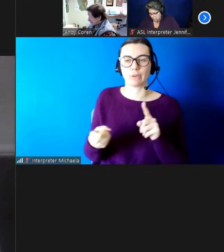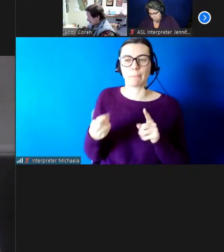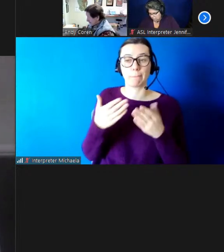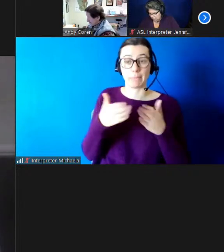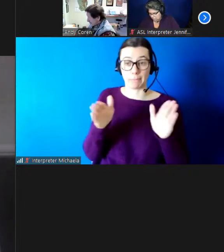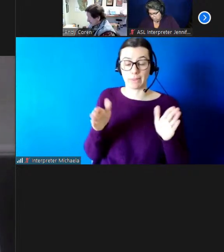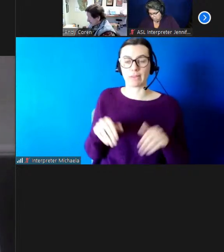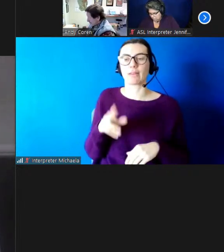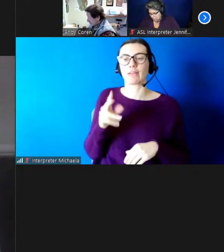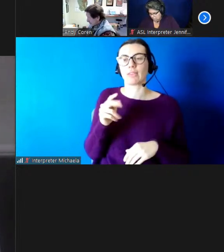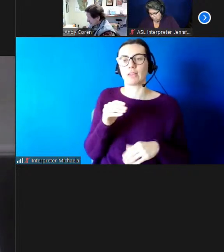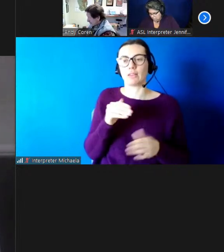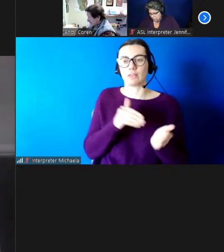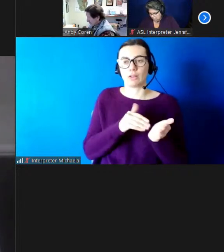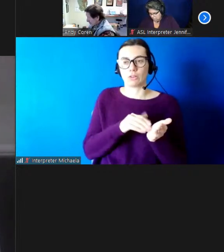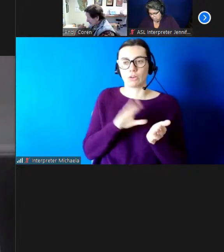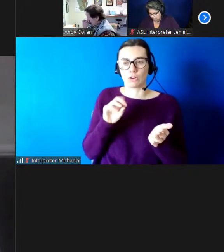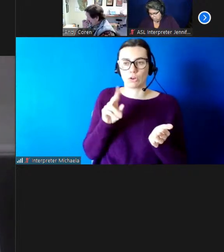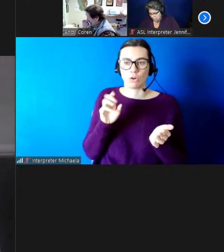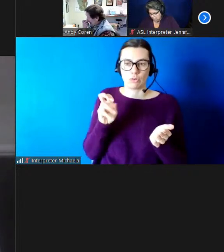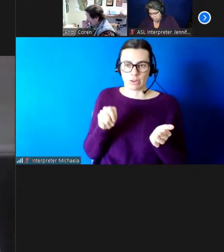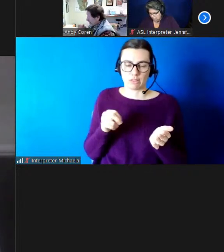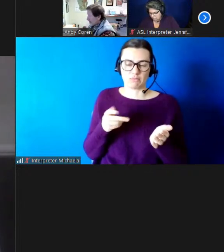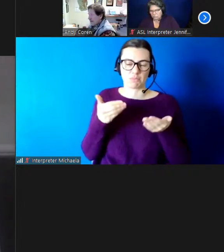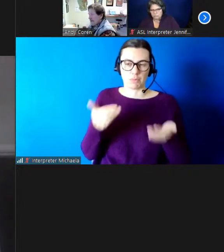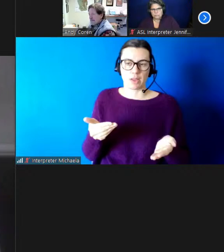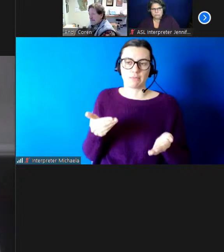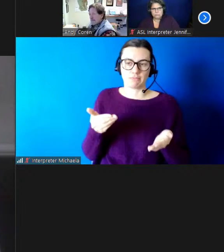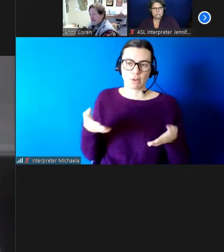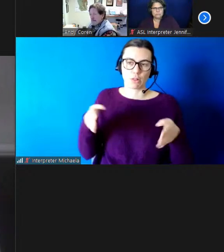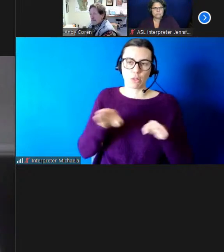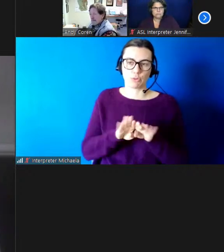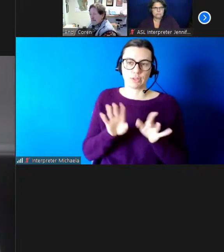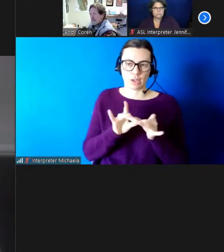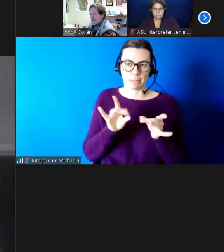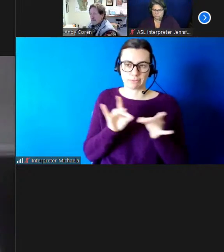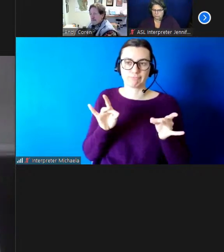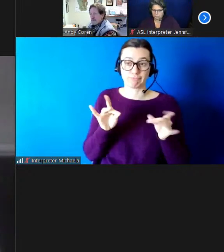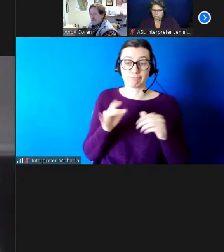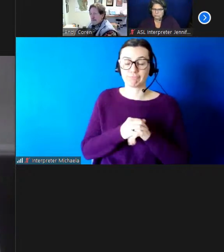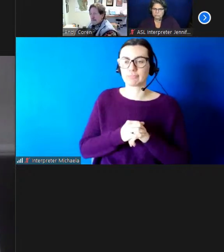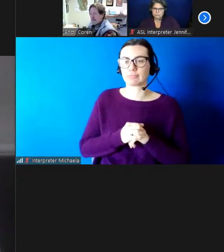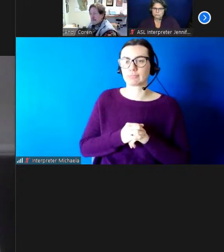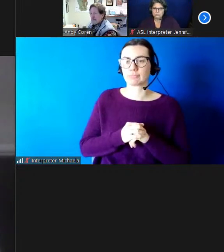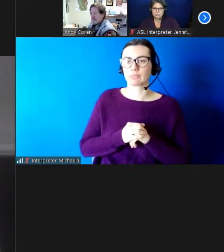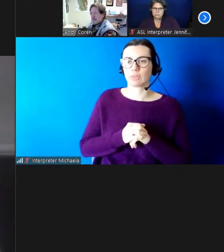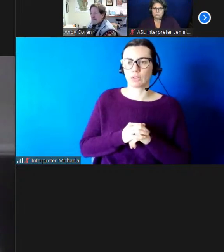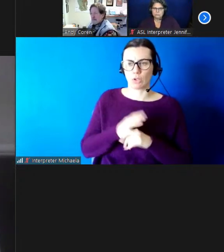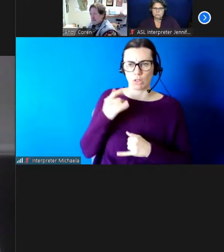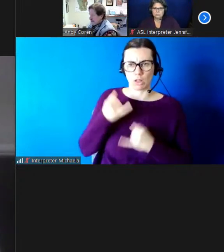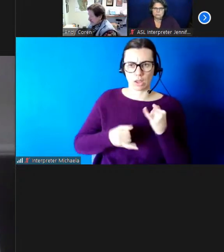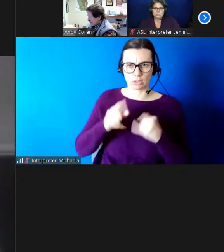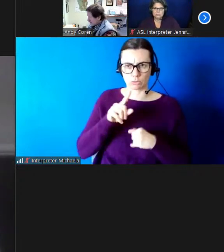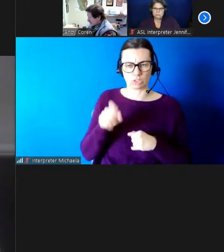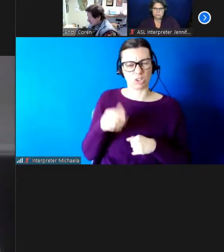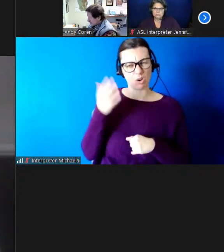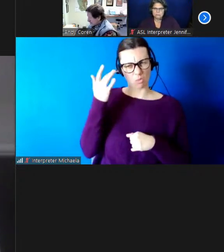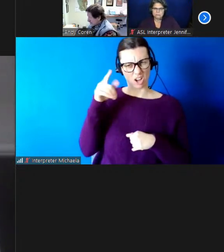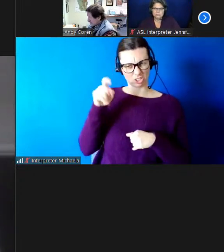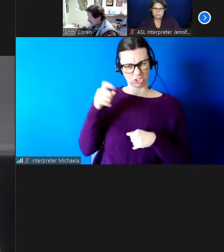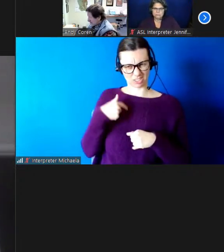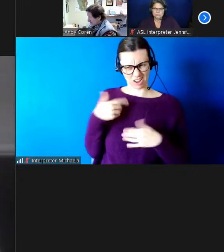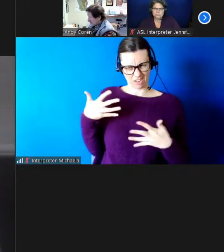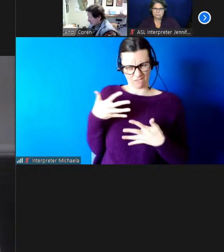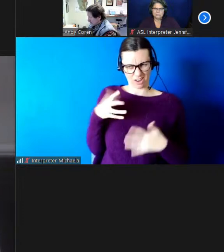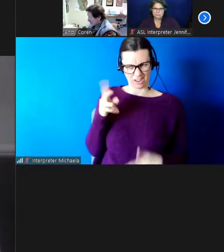Coren, feel free to go right into your closing comments if you'd like. So this last question is, why should I be afraid of a virus that